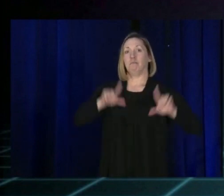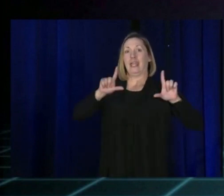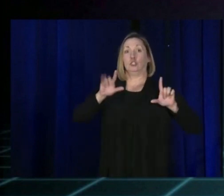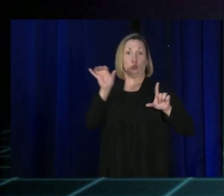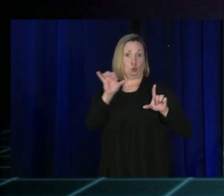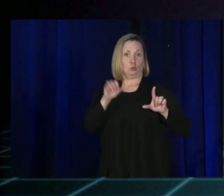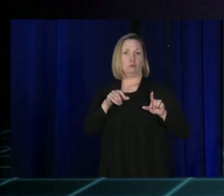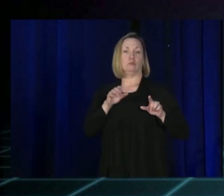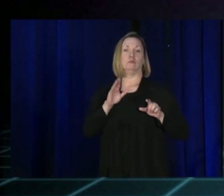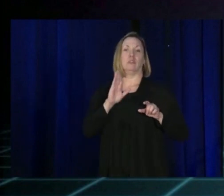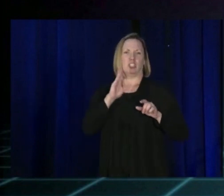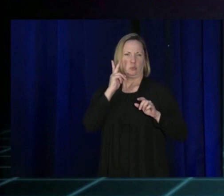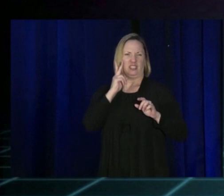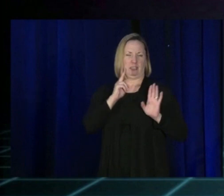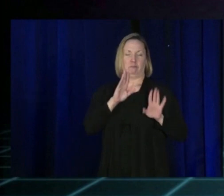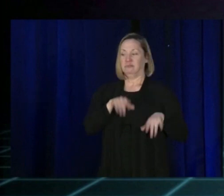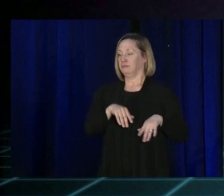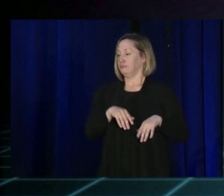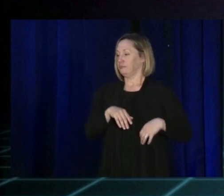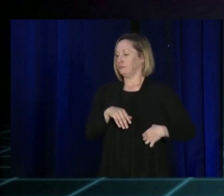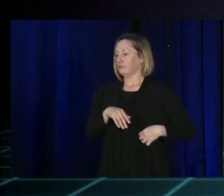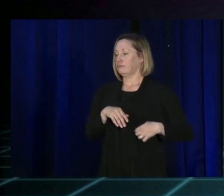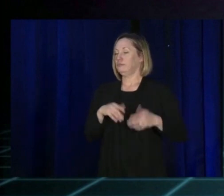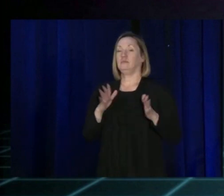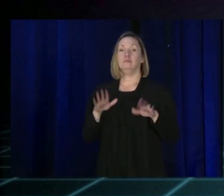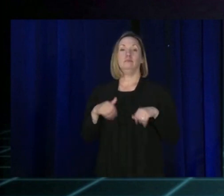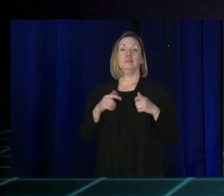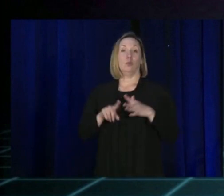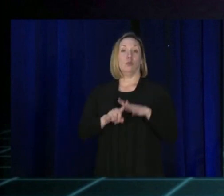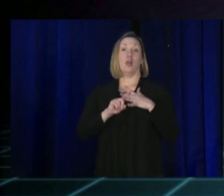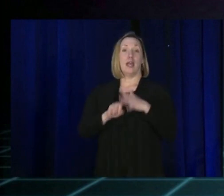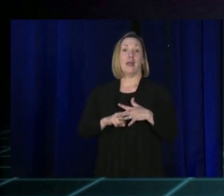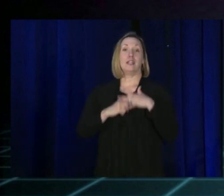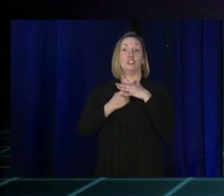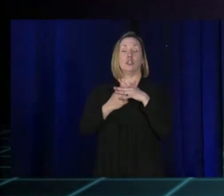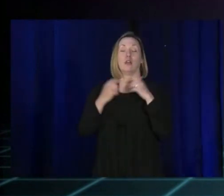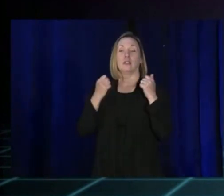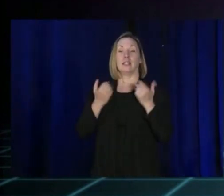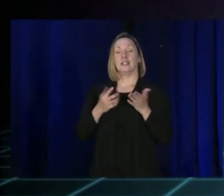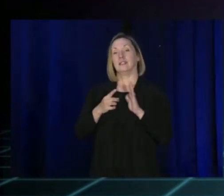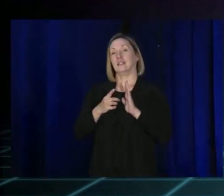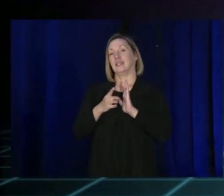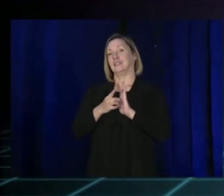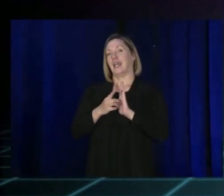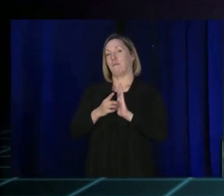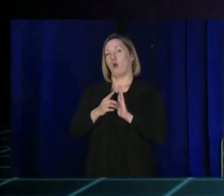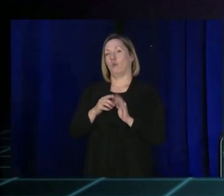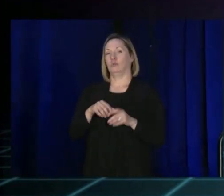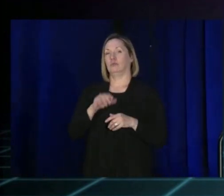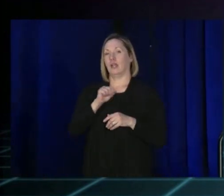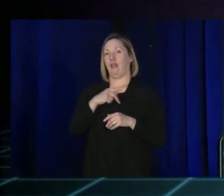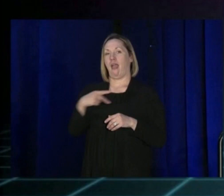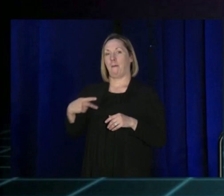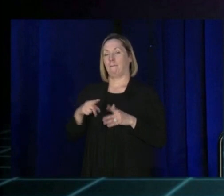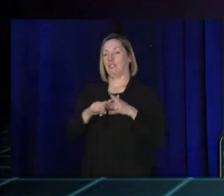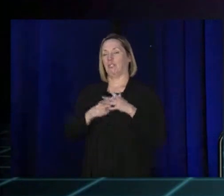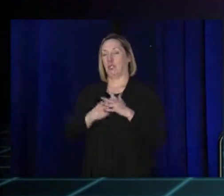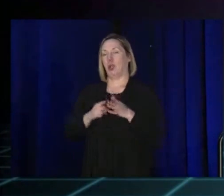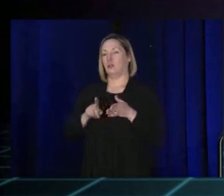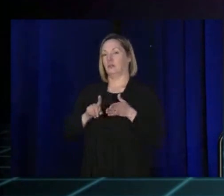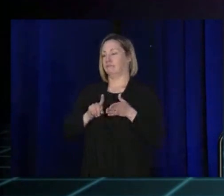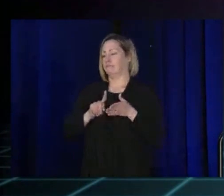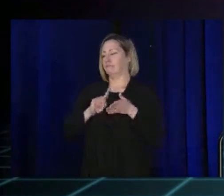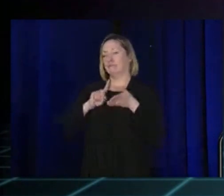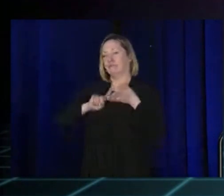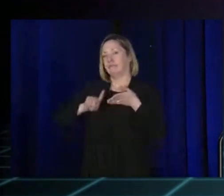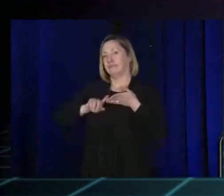sense. So let's go ahead and start this demo app and start looking into how